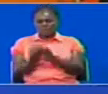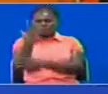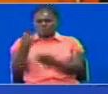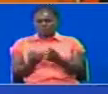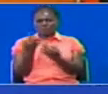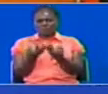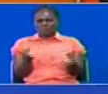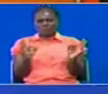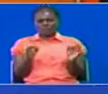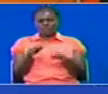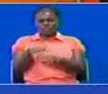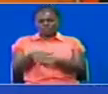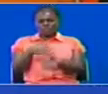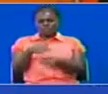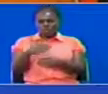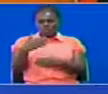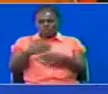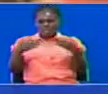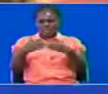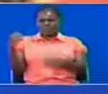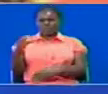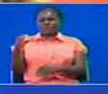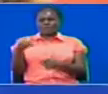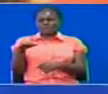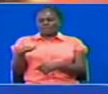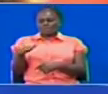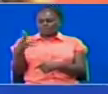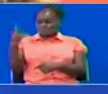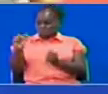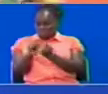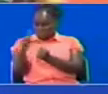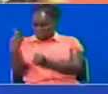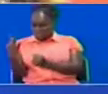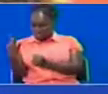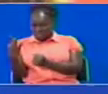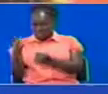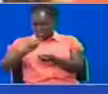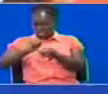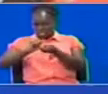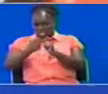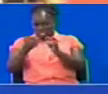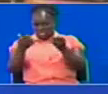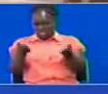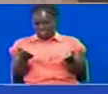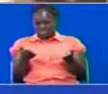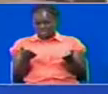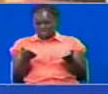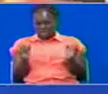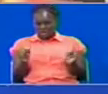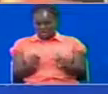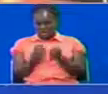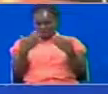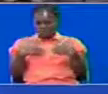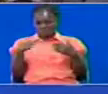free, Paul slowly built his clientele. But that was 2013. Things have far changed. Point ilikamu watu